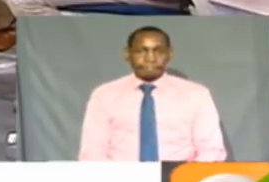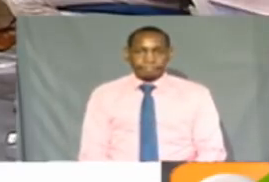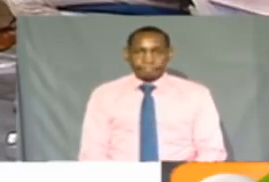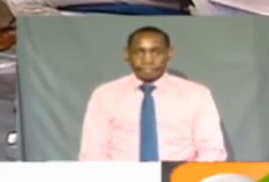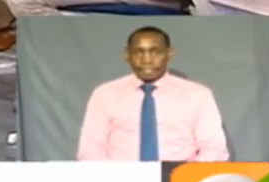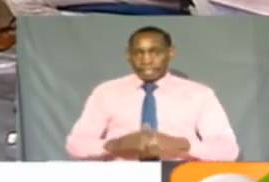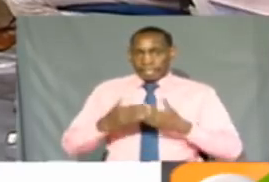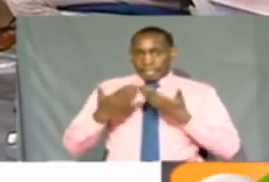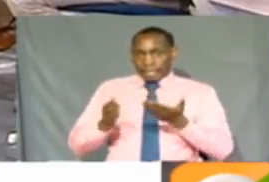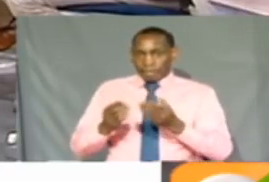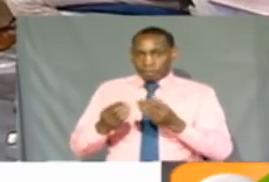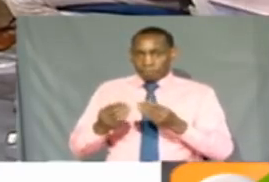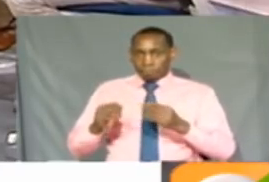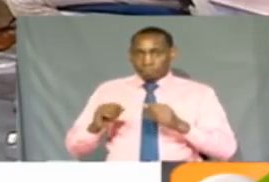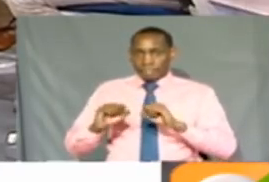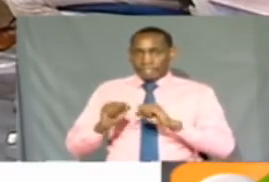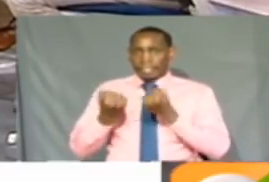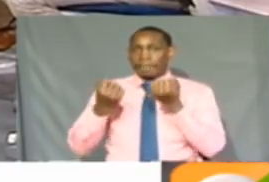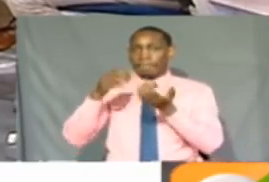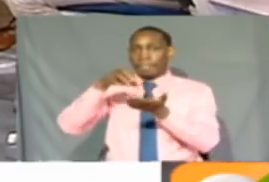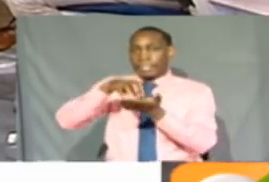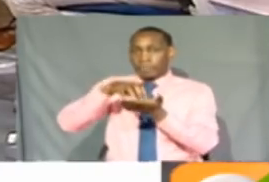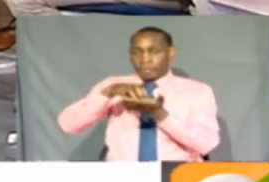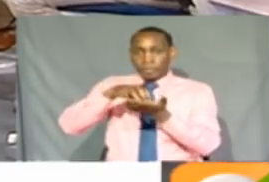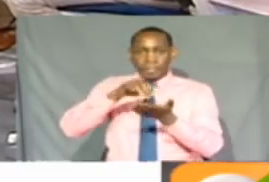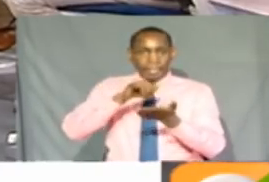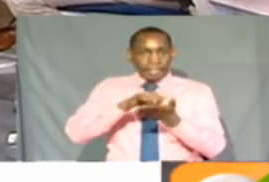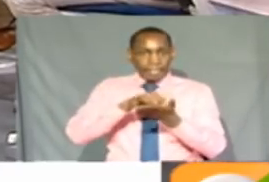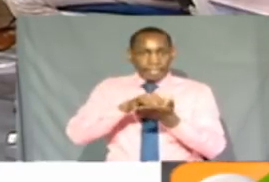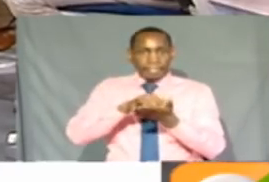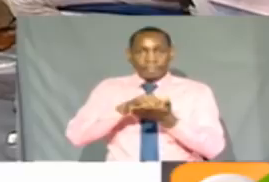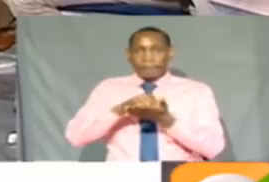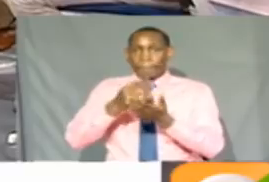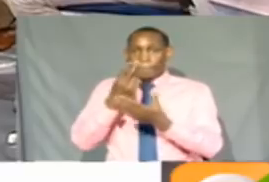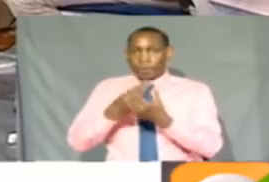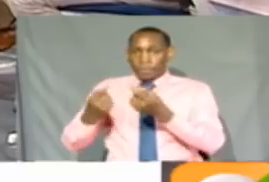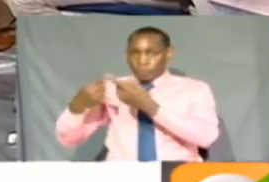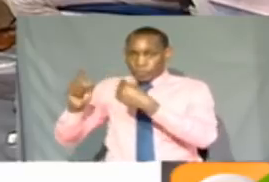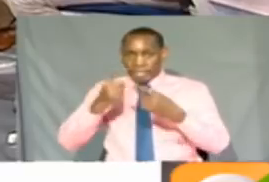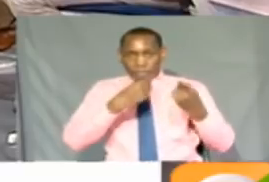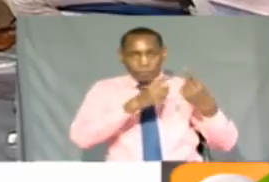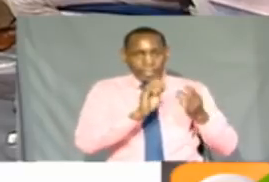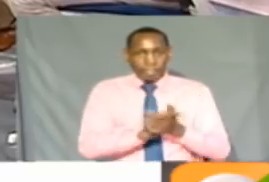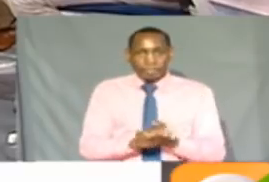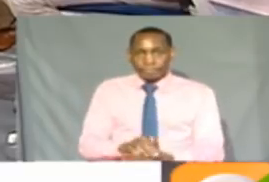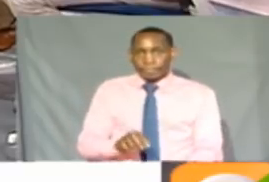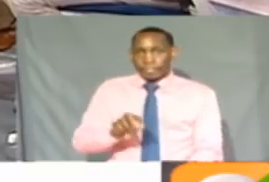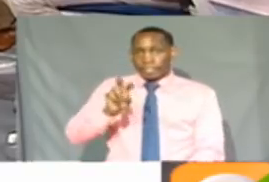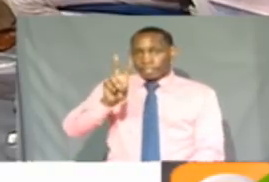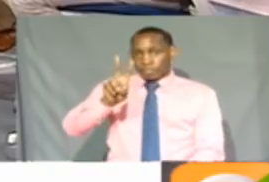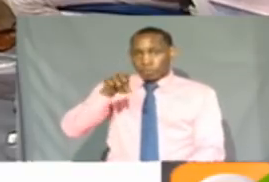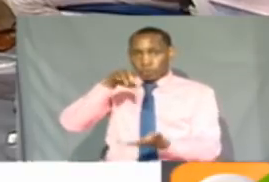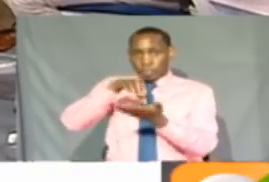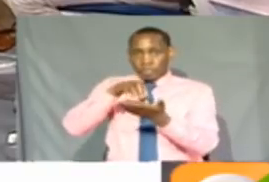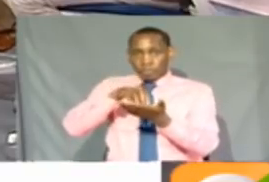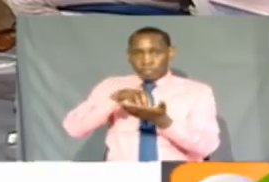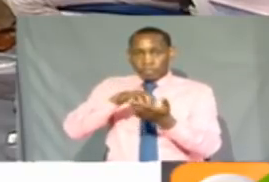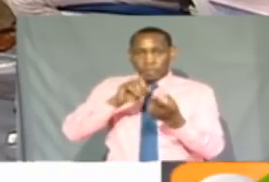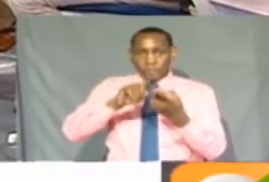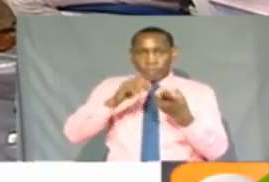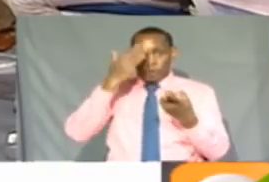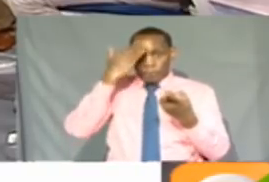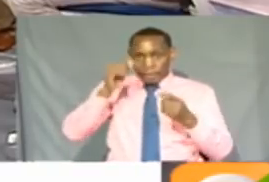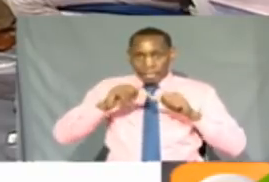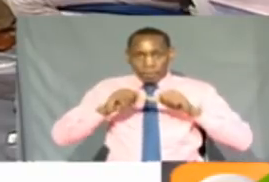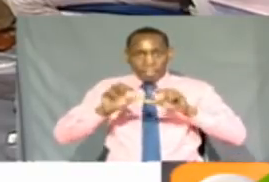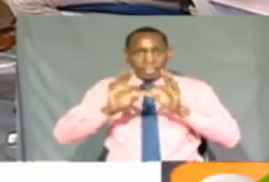how do you salvage this situation? It's almost like a no-win situation. Yeah. It's complex because there are two elements to it. As to why it has